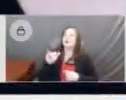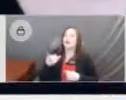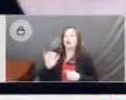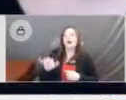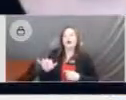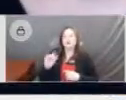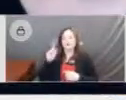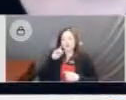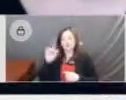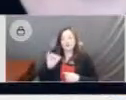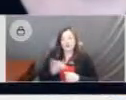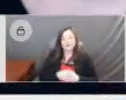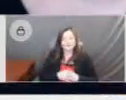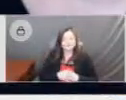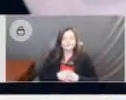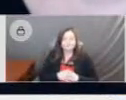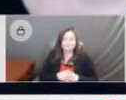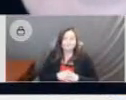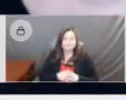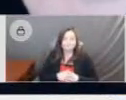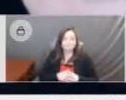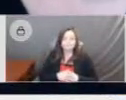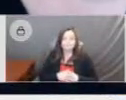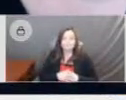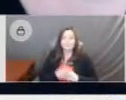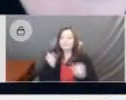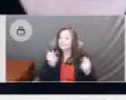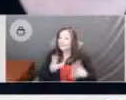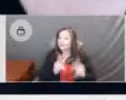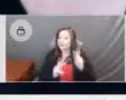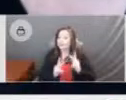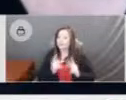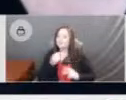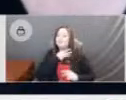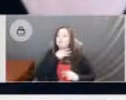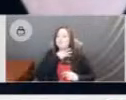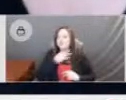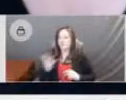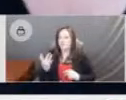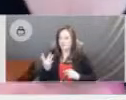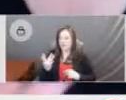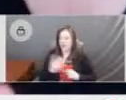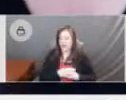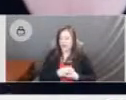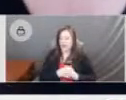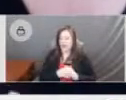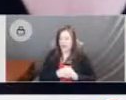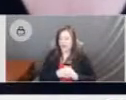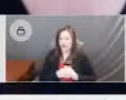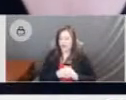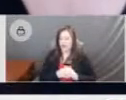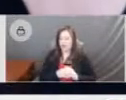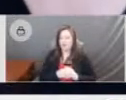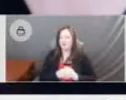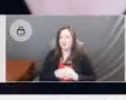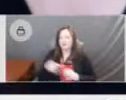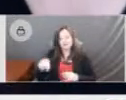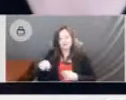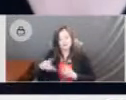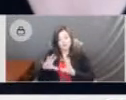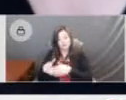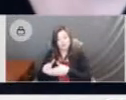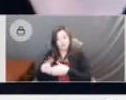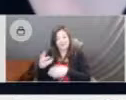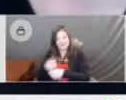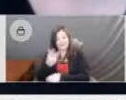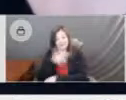some people, we got a lot of people who wanted to know, why is it that this group that's getting vaccinated now,